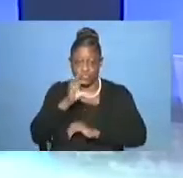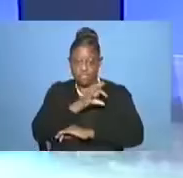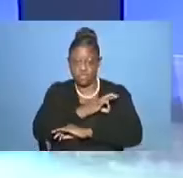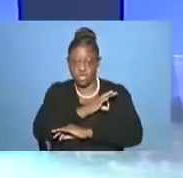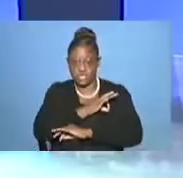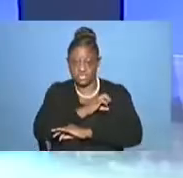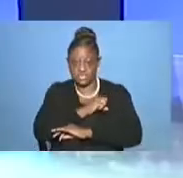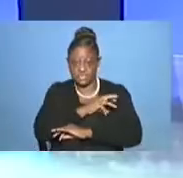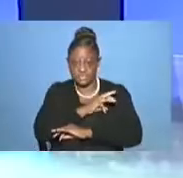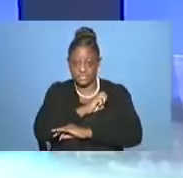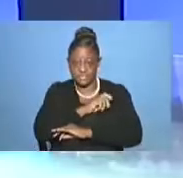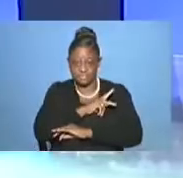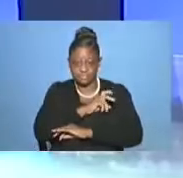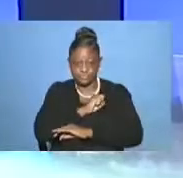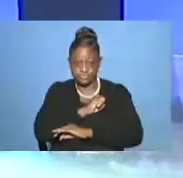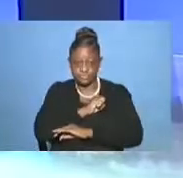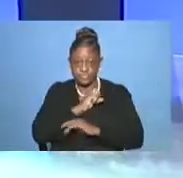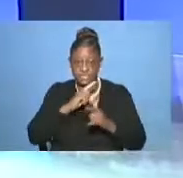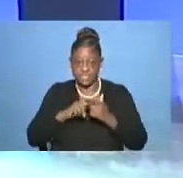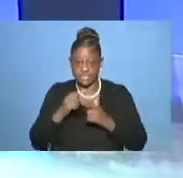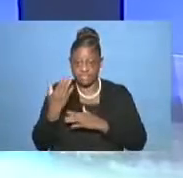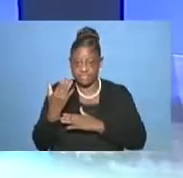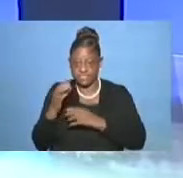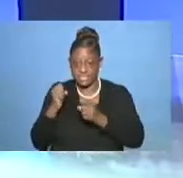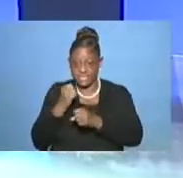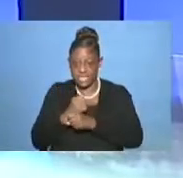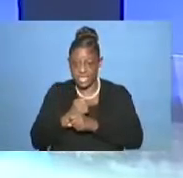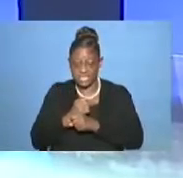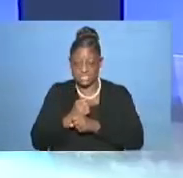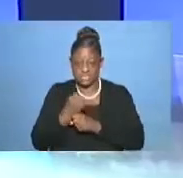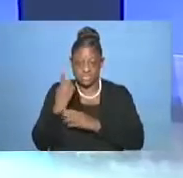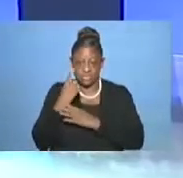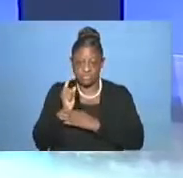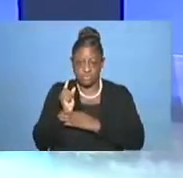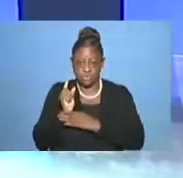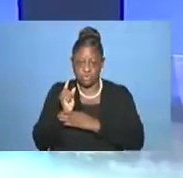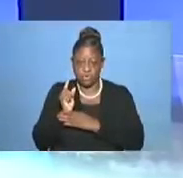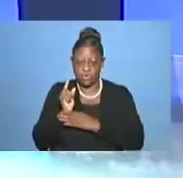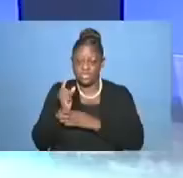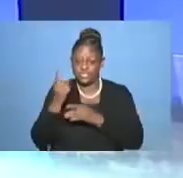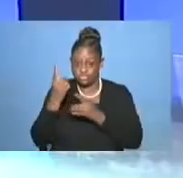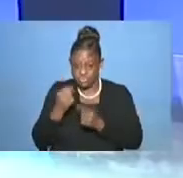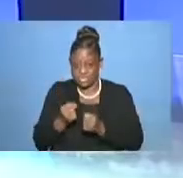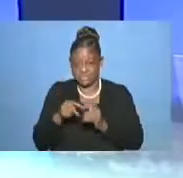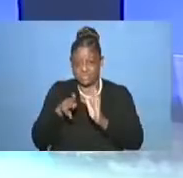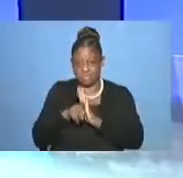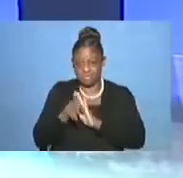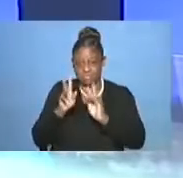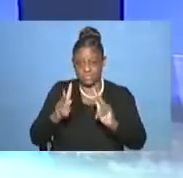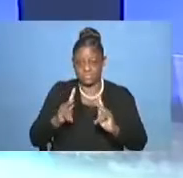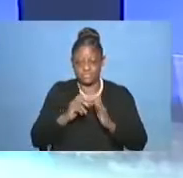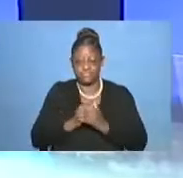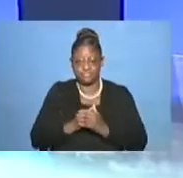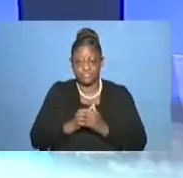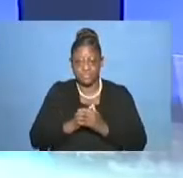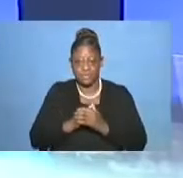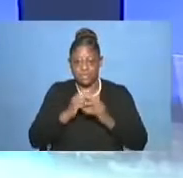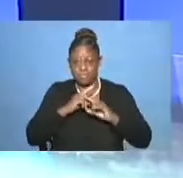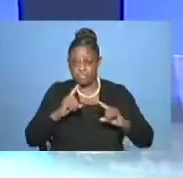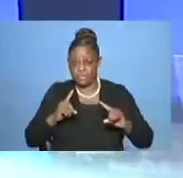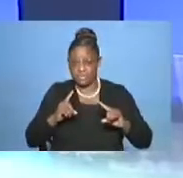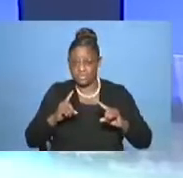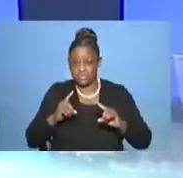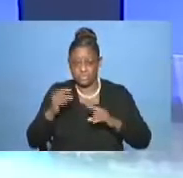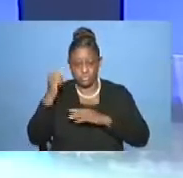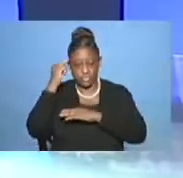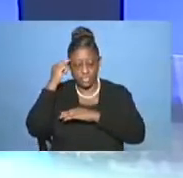court's pleasure on the charge of murder and 15 years on each charge of attempted murder. However, considering the time spent